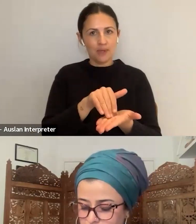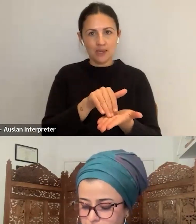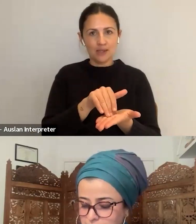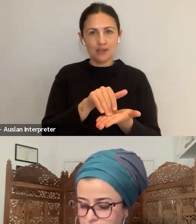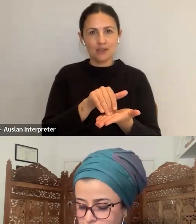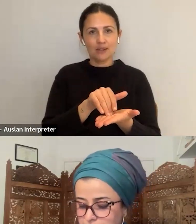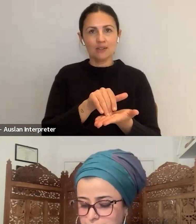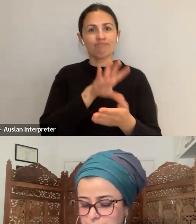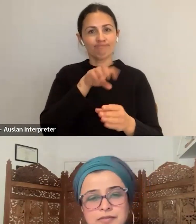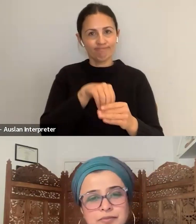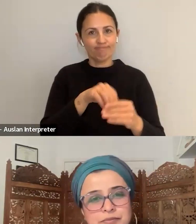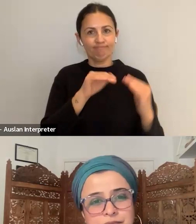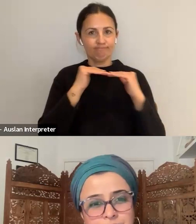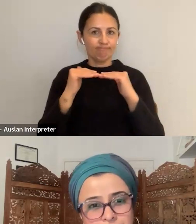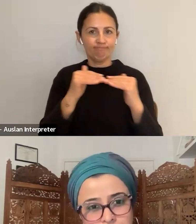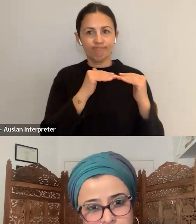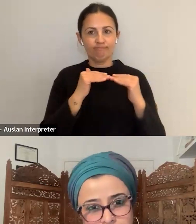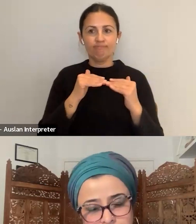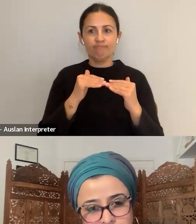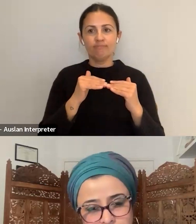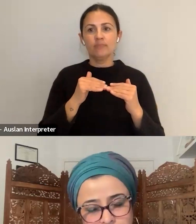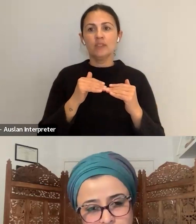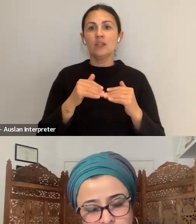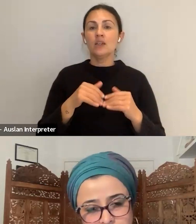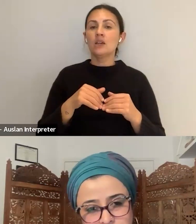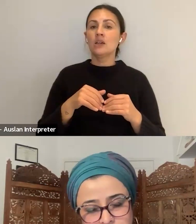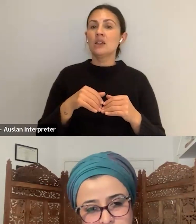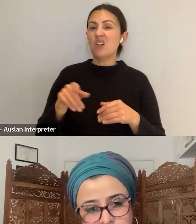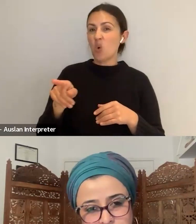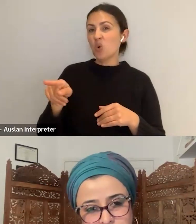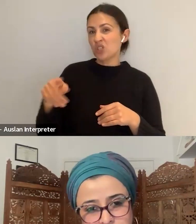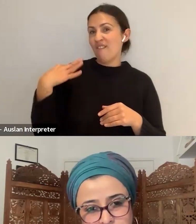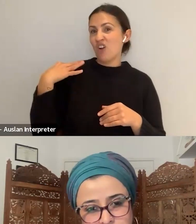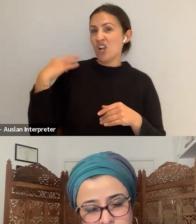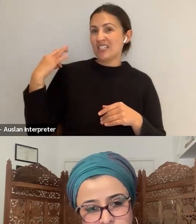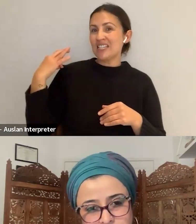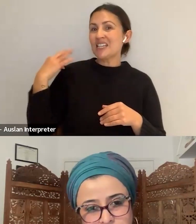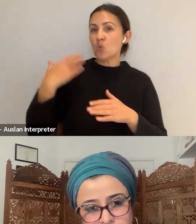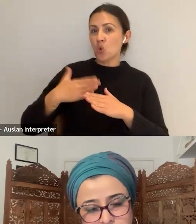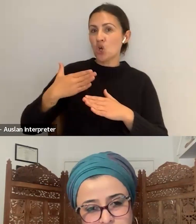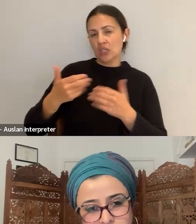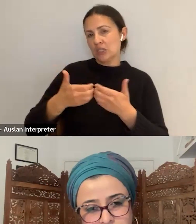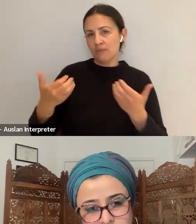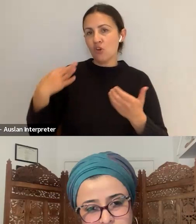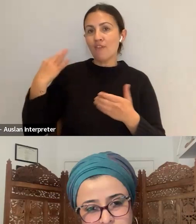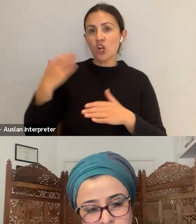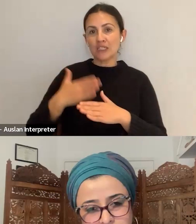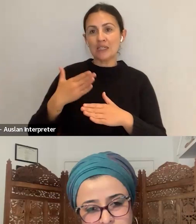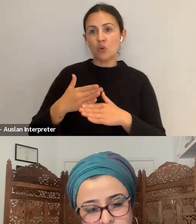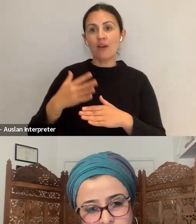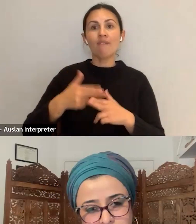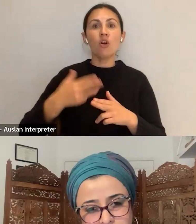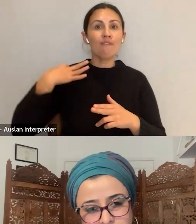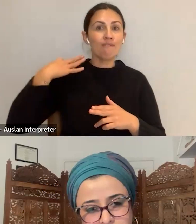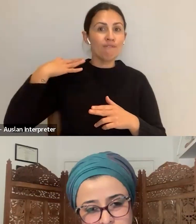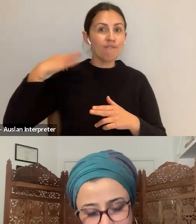that even the volunteering sector is unequal, because to volunteer, you have to be able